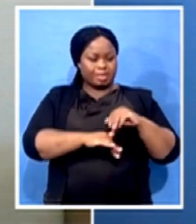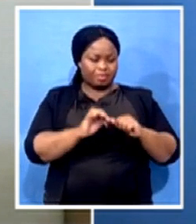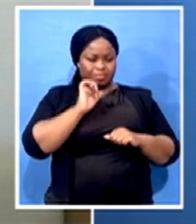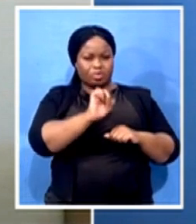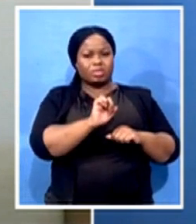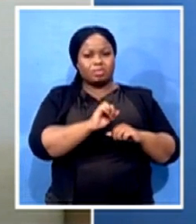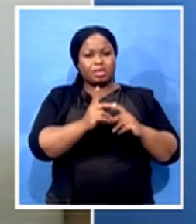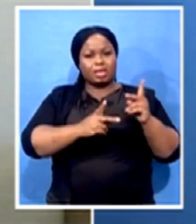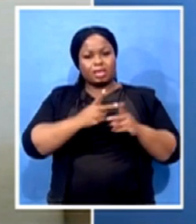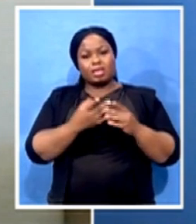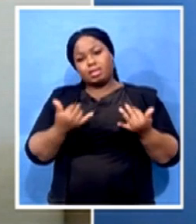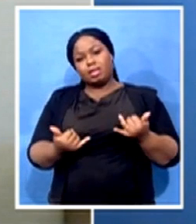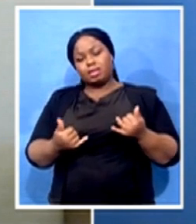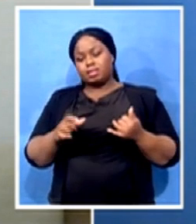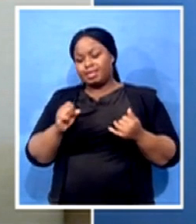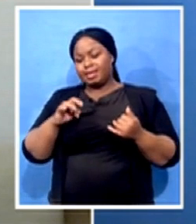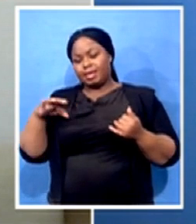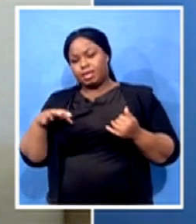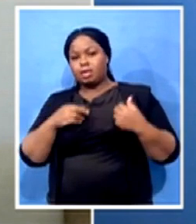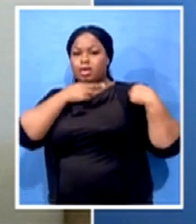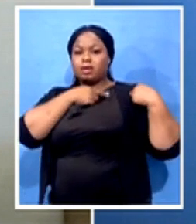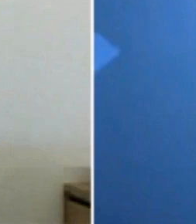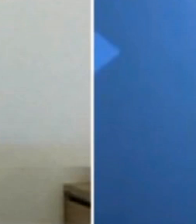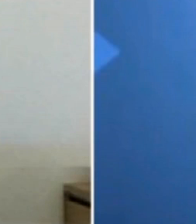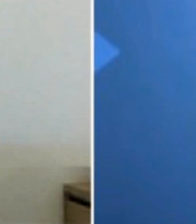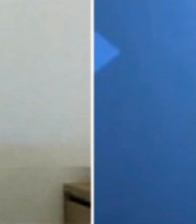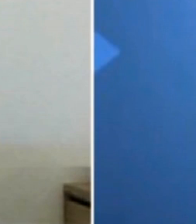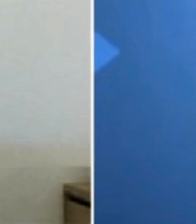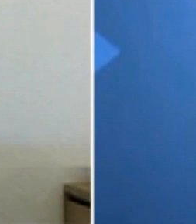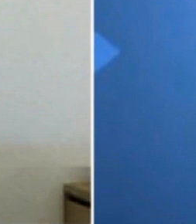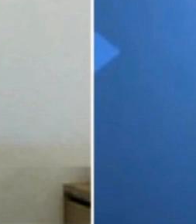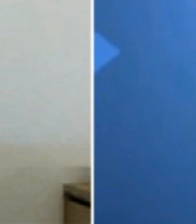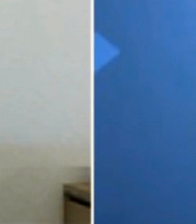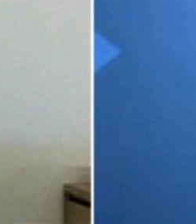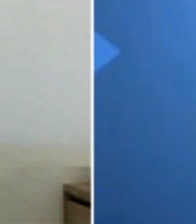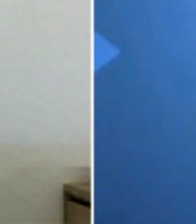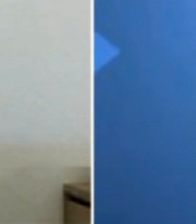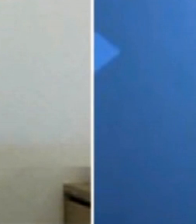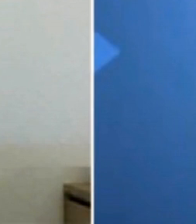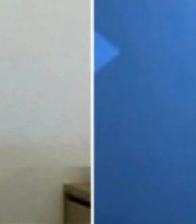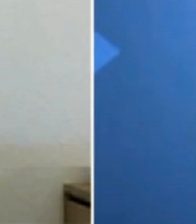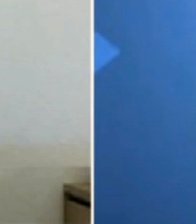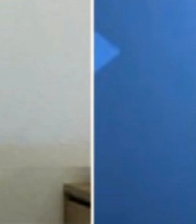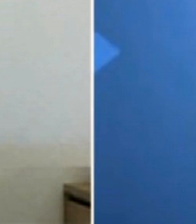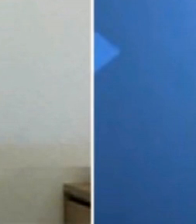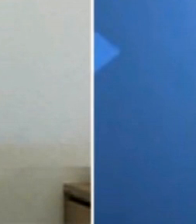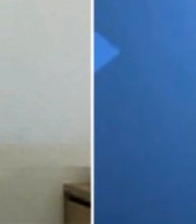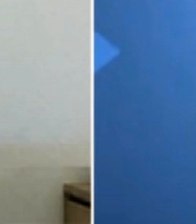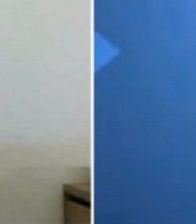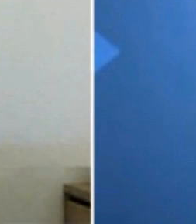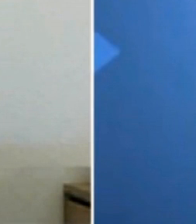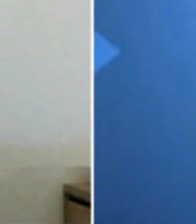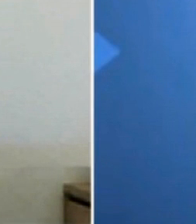Yeah. But let's hope that it doesn't really reach that stage, because once it reaches there,